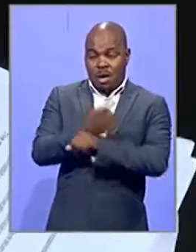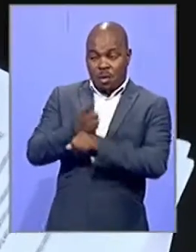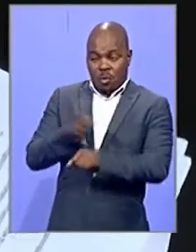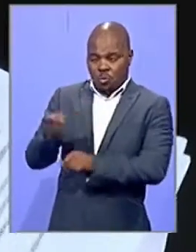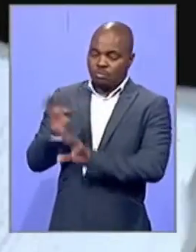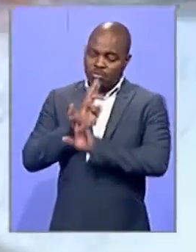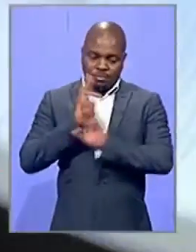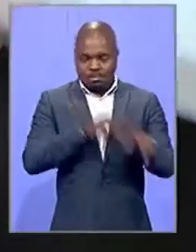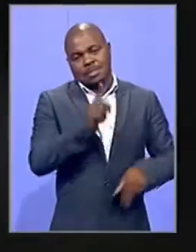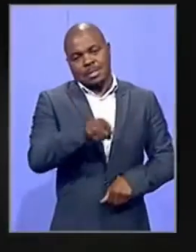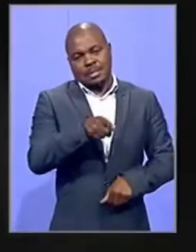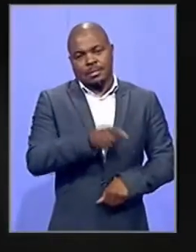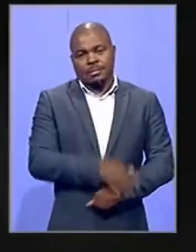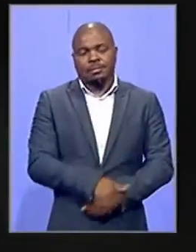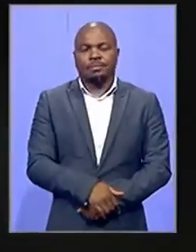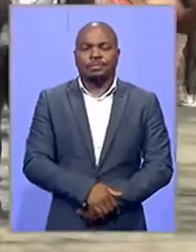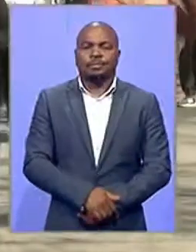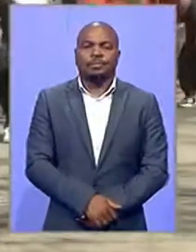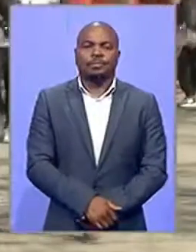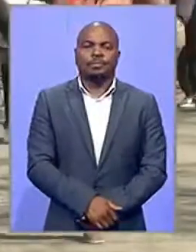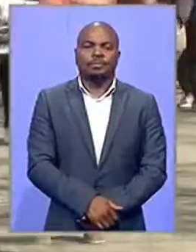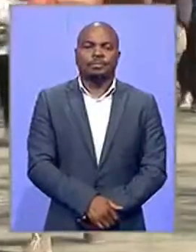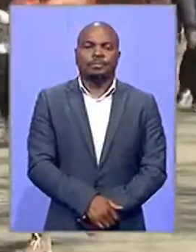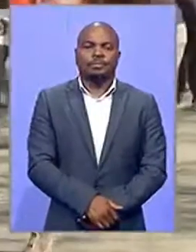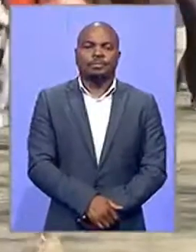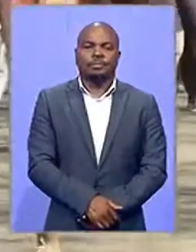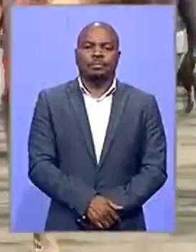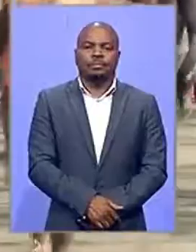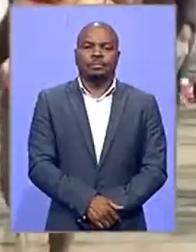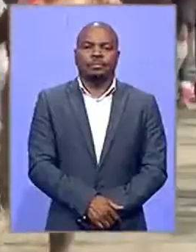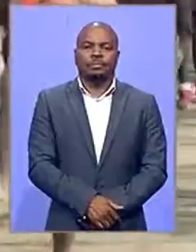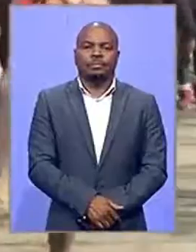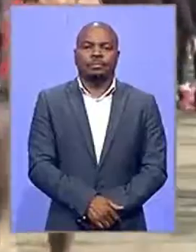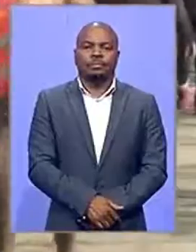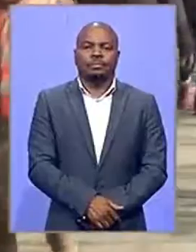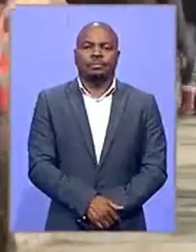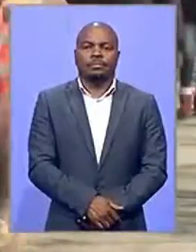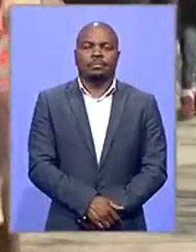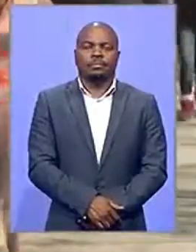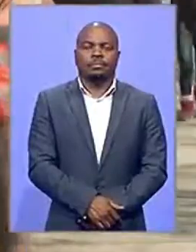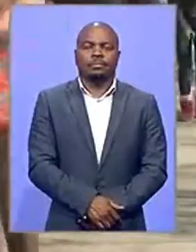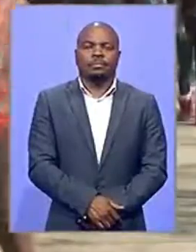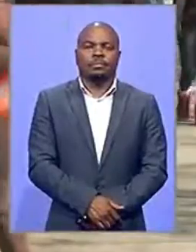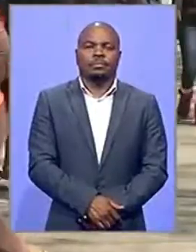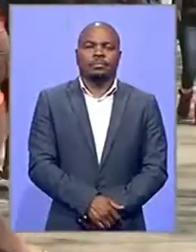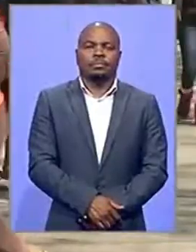ho arabela. Makgala Masiteng, SABC News, Bloemfontein.